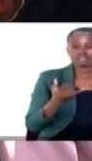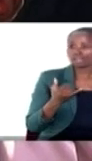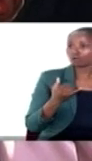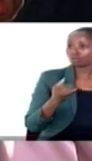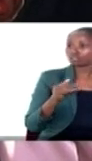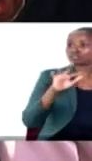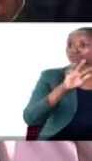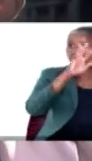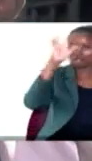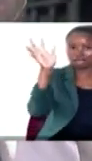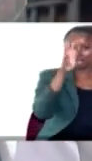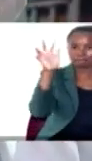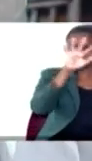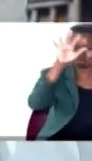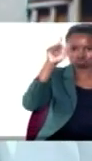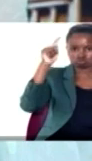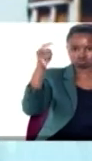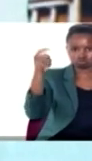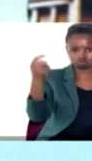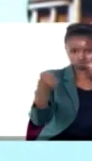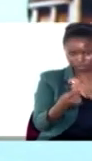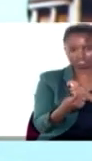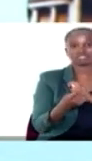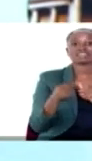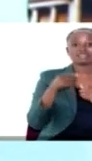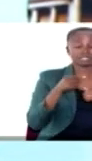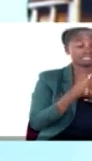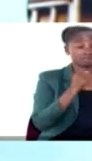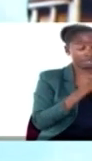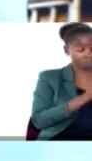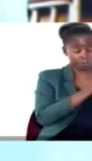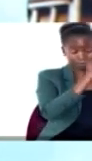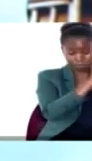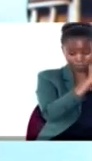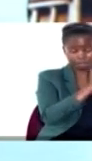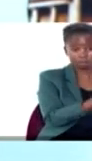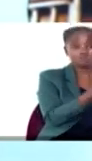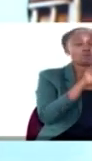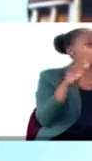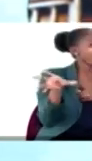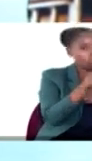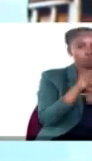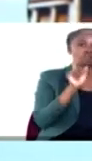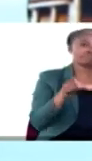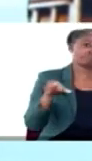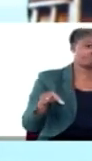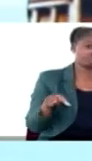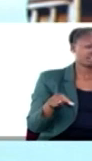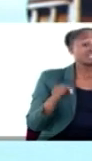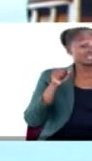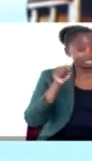change is posing an existential threat to all human beings, and it must